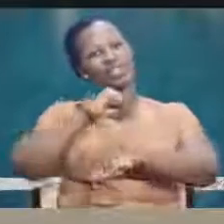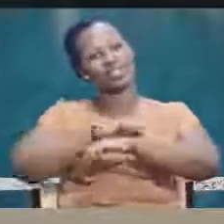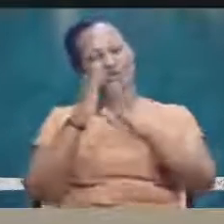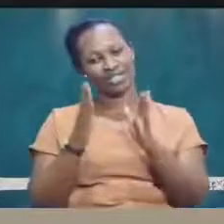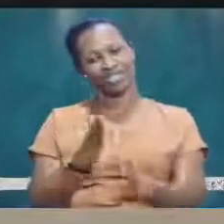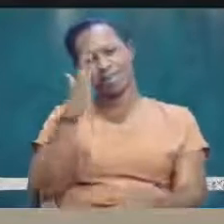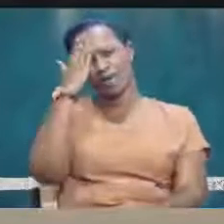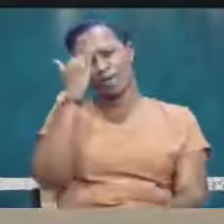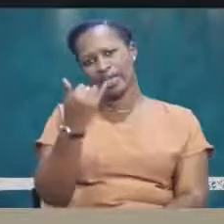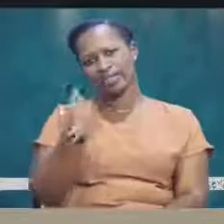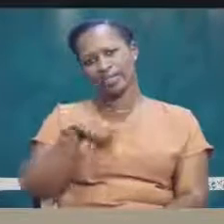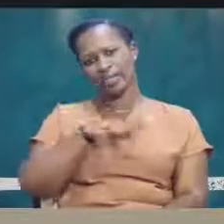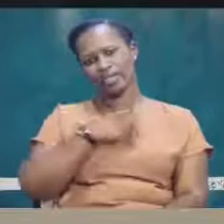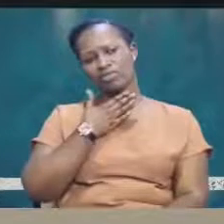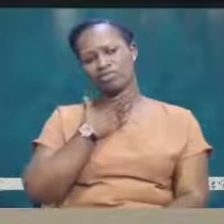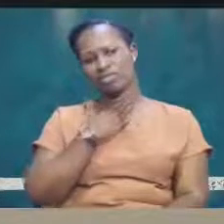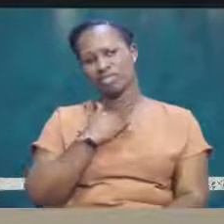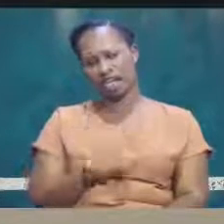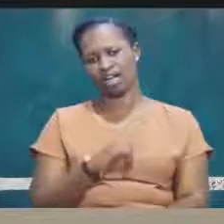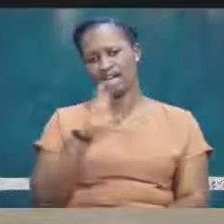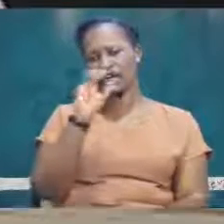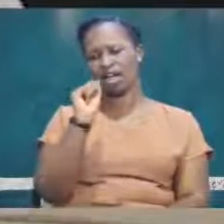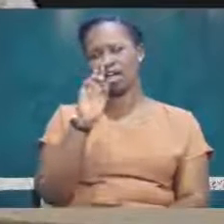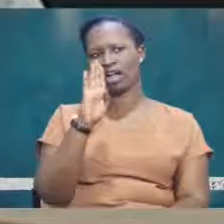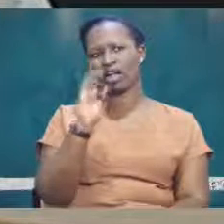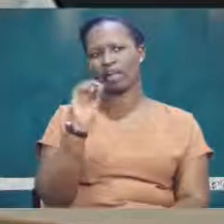Students, why do we need carbohydrates in our body?